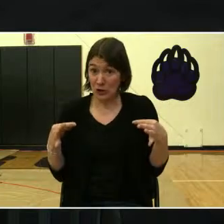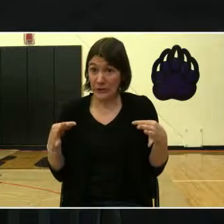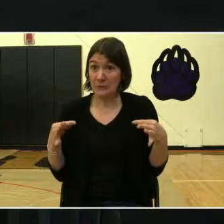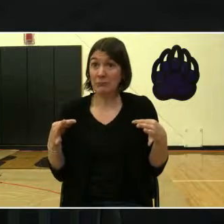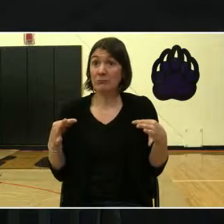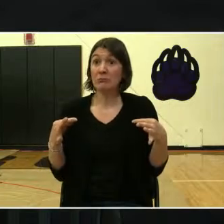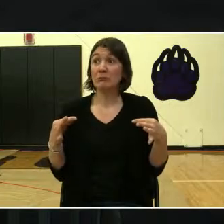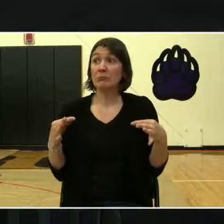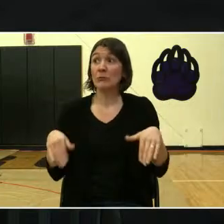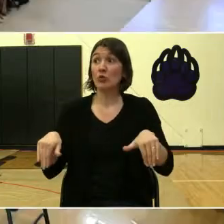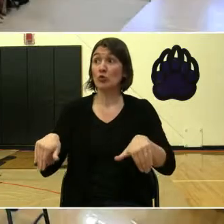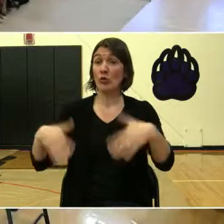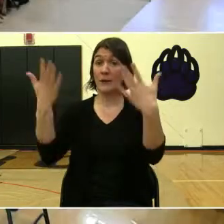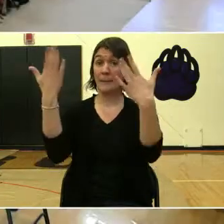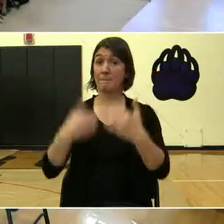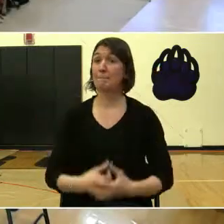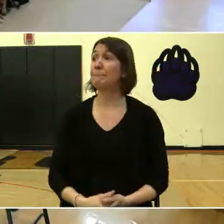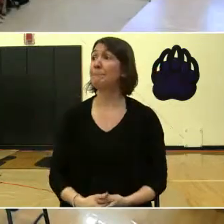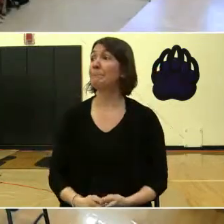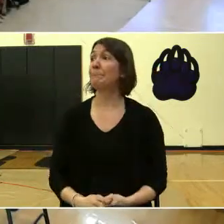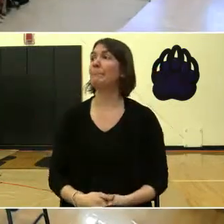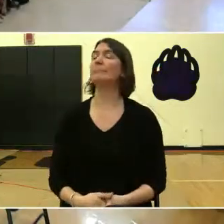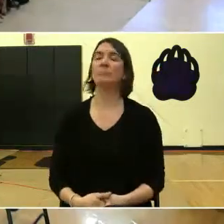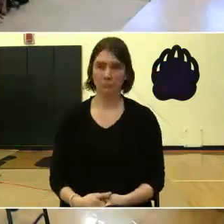ruling please rise and say